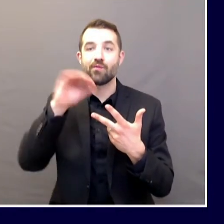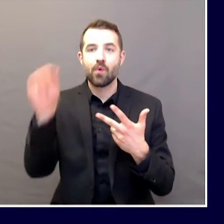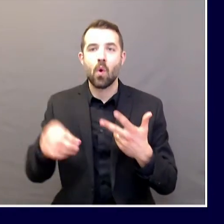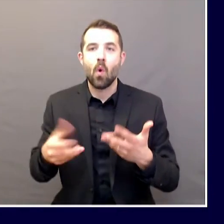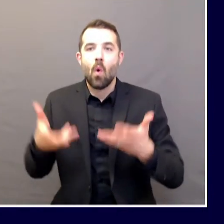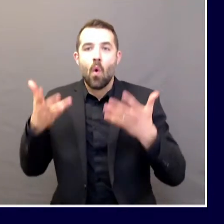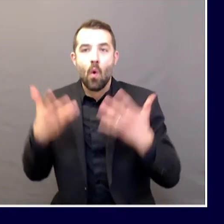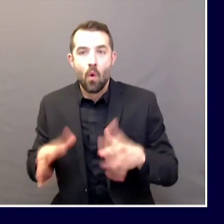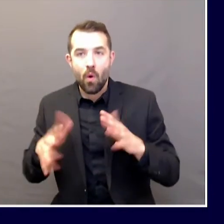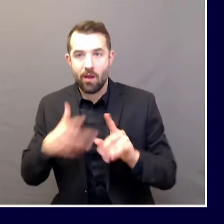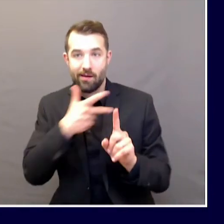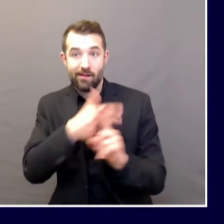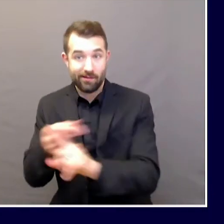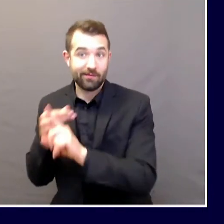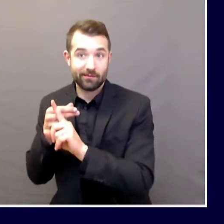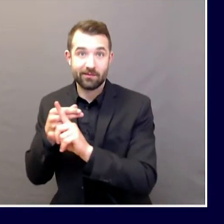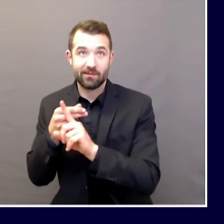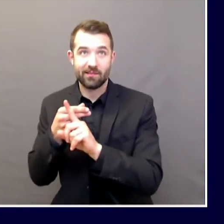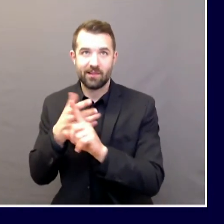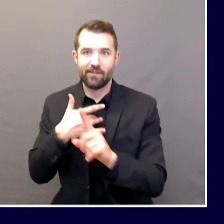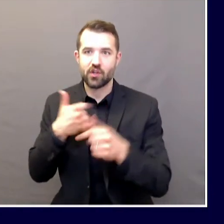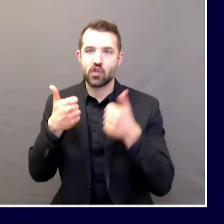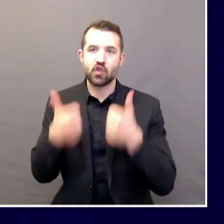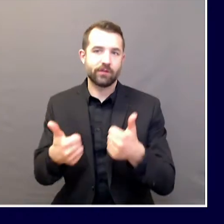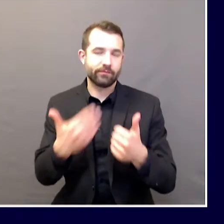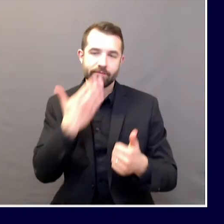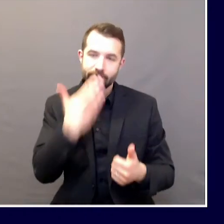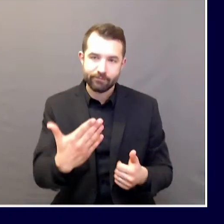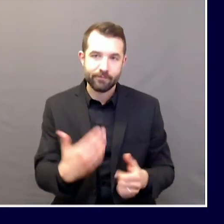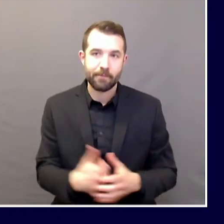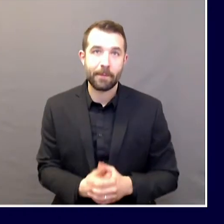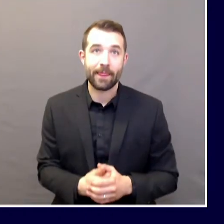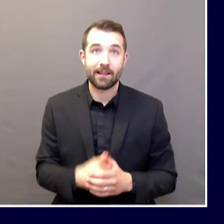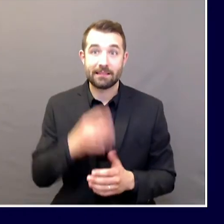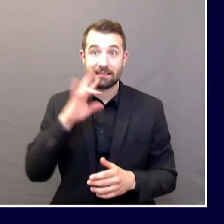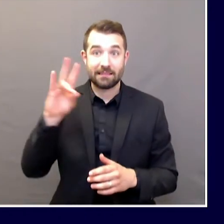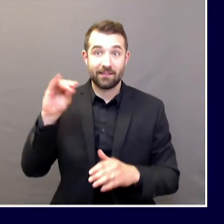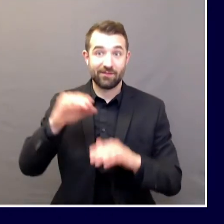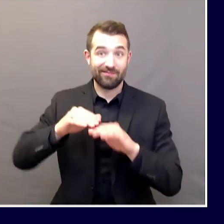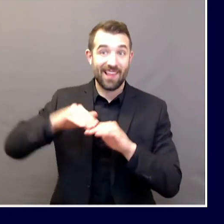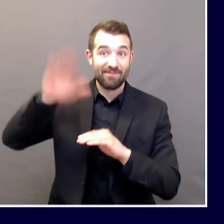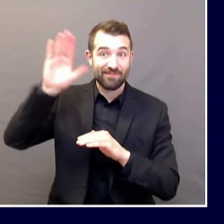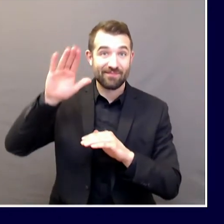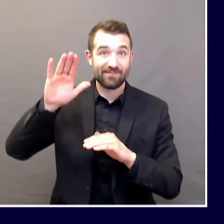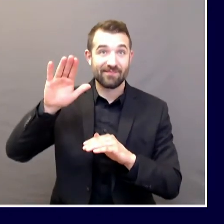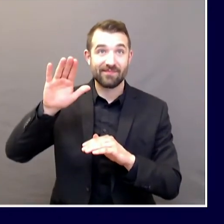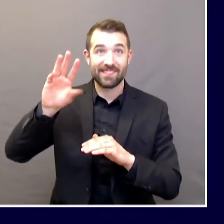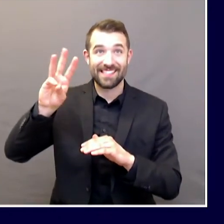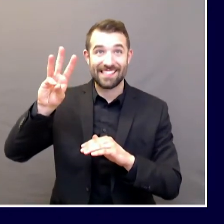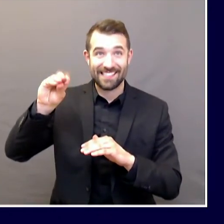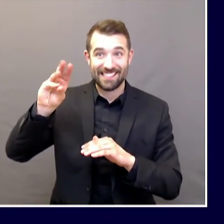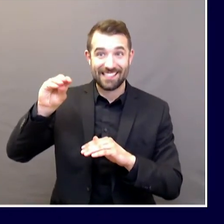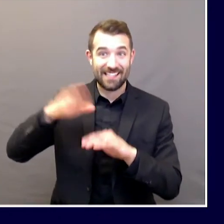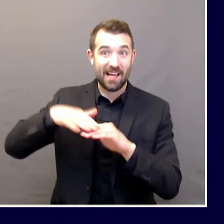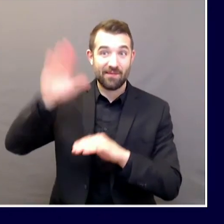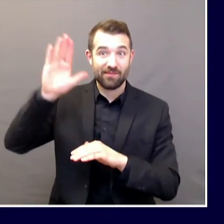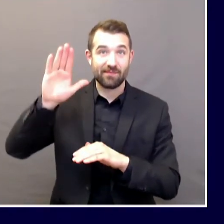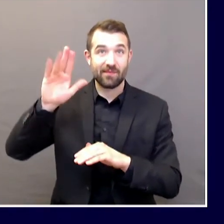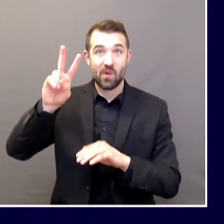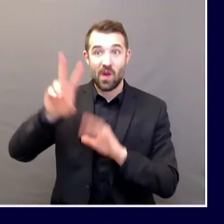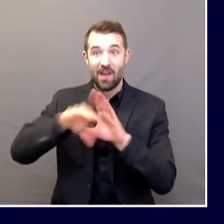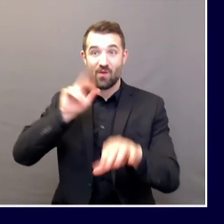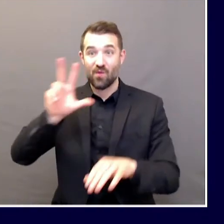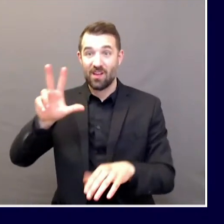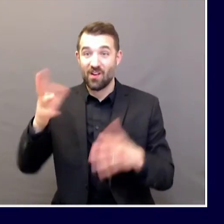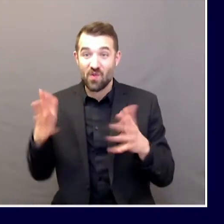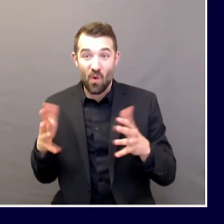morning, for those Mainers 60, 70, 80 plus, 2 out of every 3 of them has gotten at least their first dose. I'm